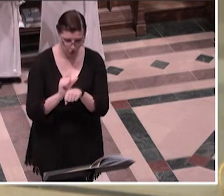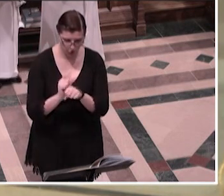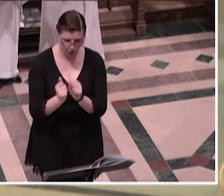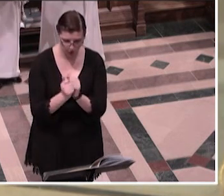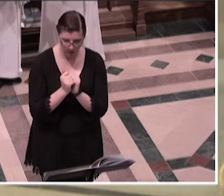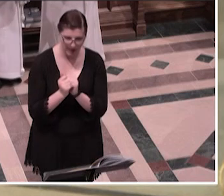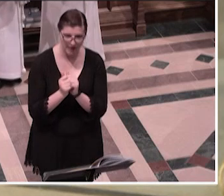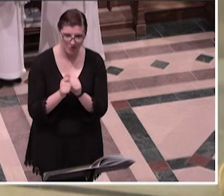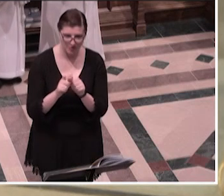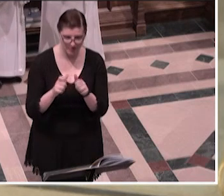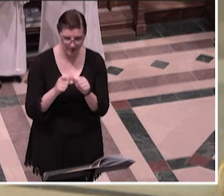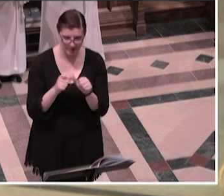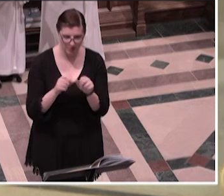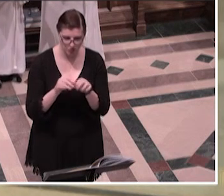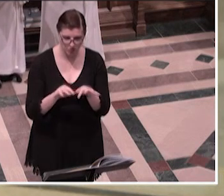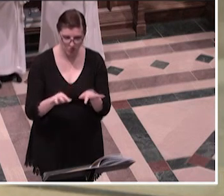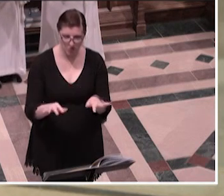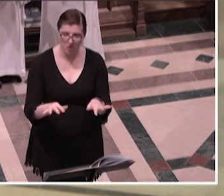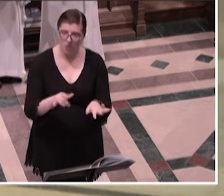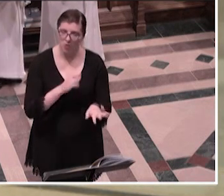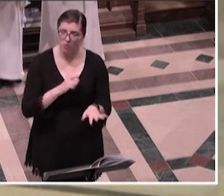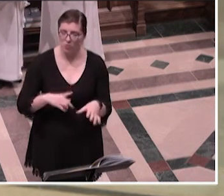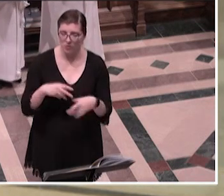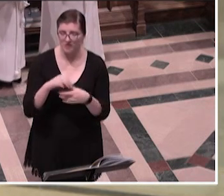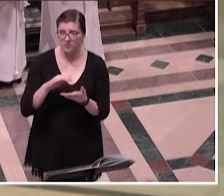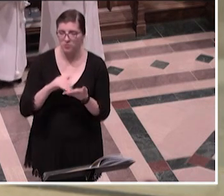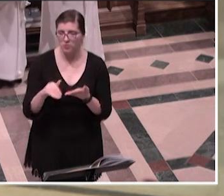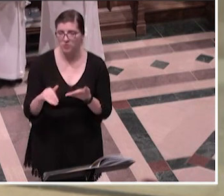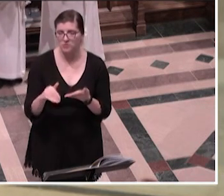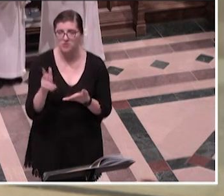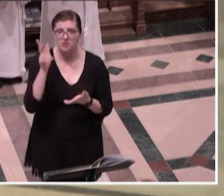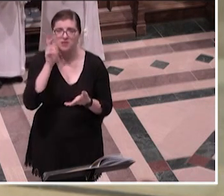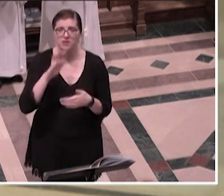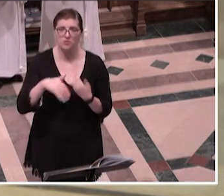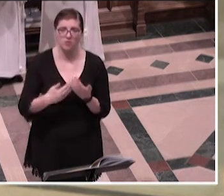spreads. Lord, in your mercy.